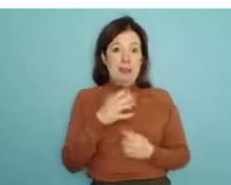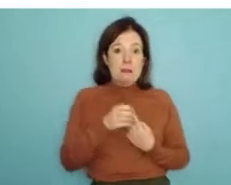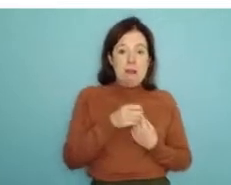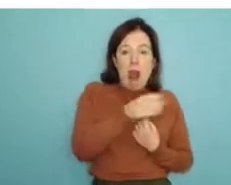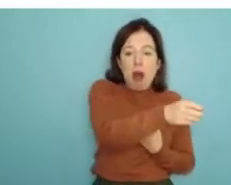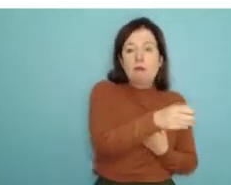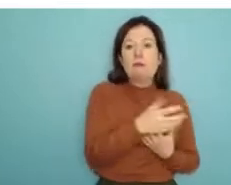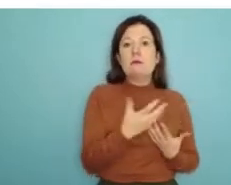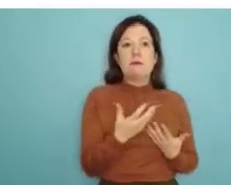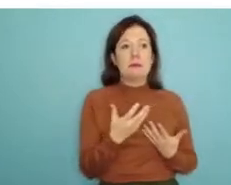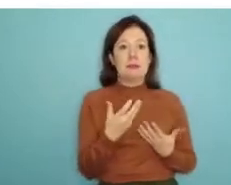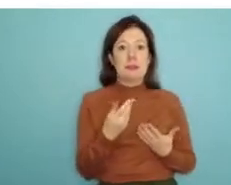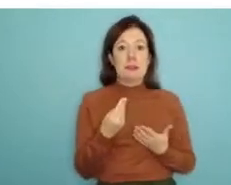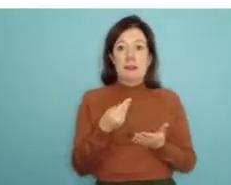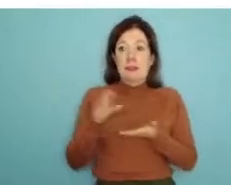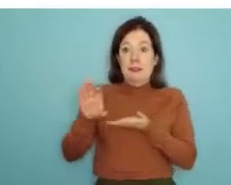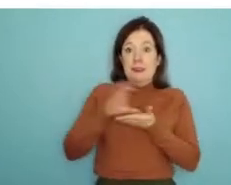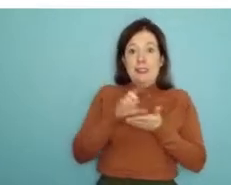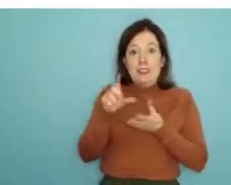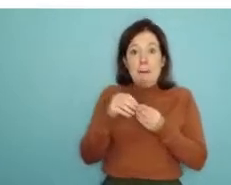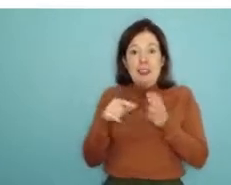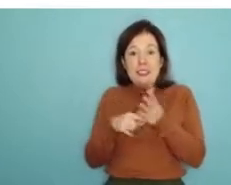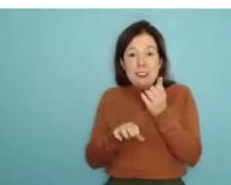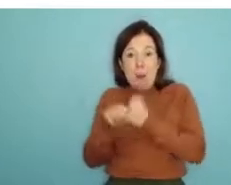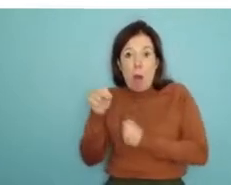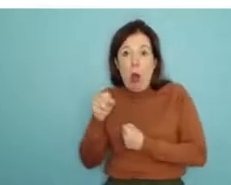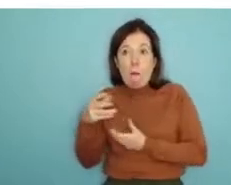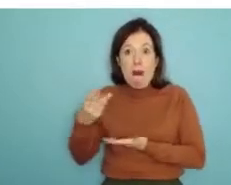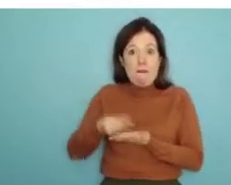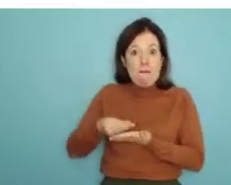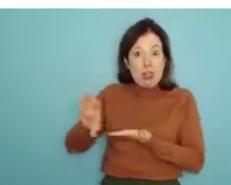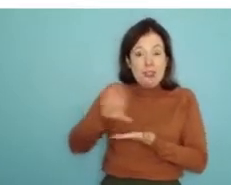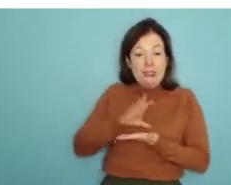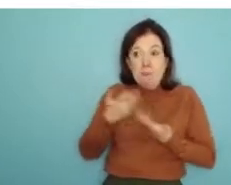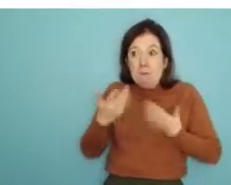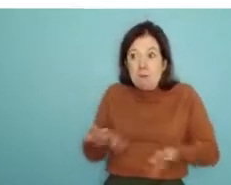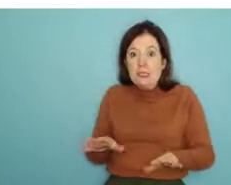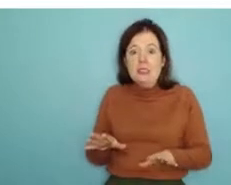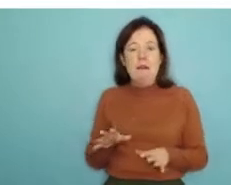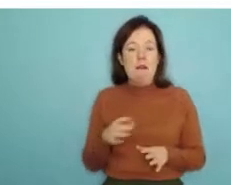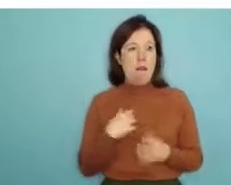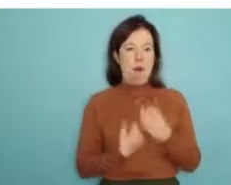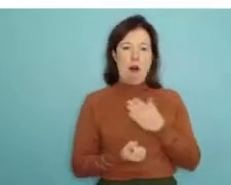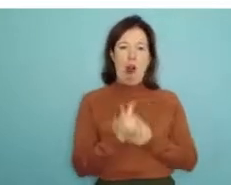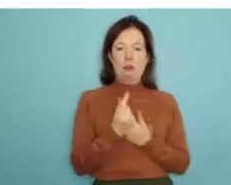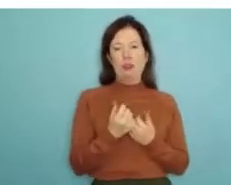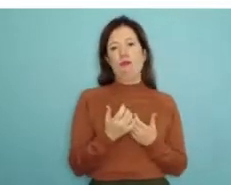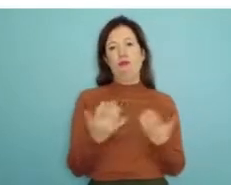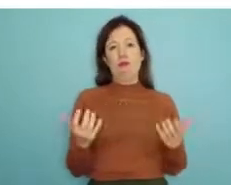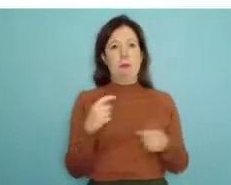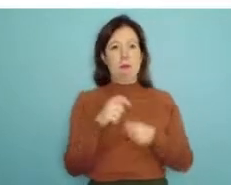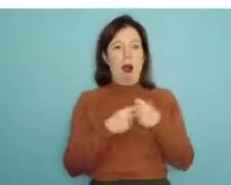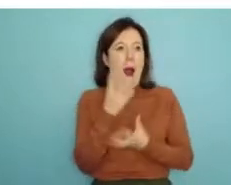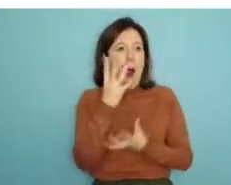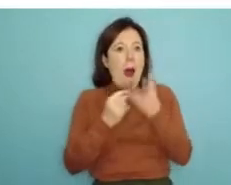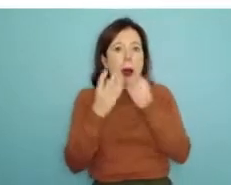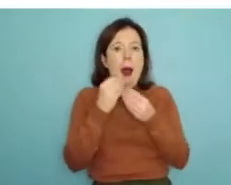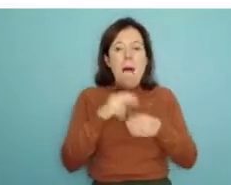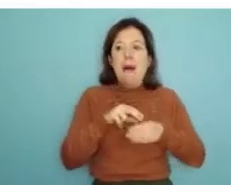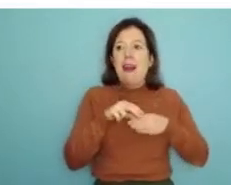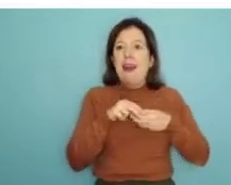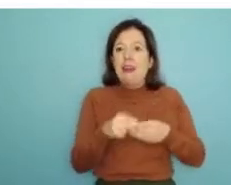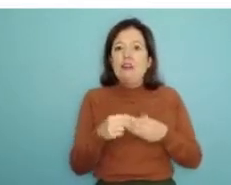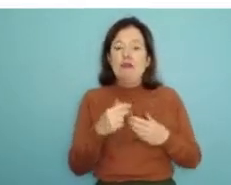was funded to do my CBT diploma, and really I was given lots of opportunities to expand in a leadership role